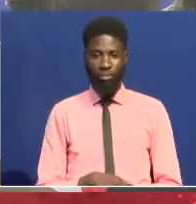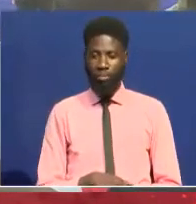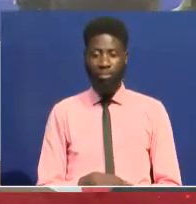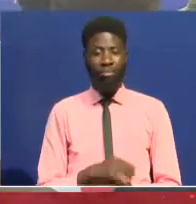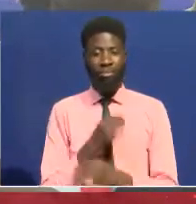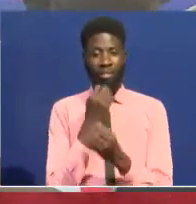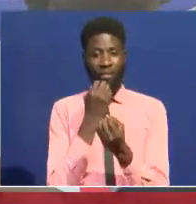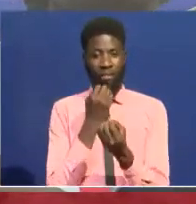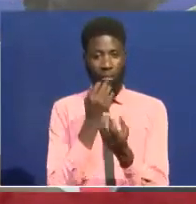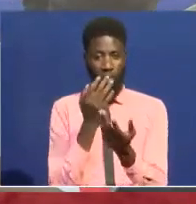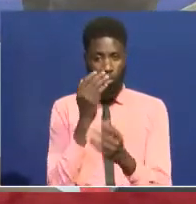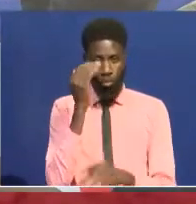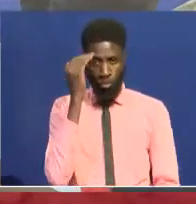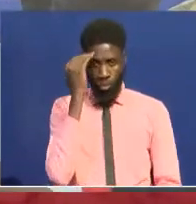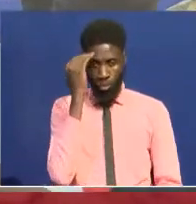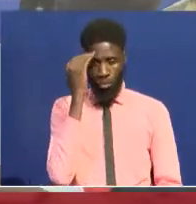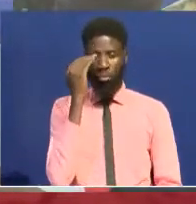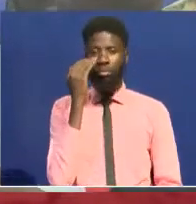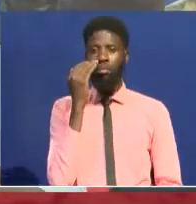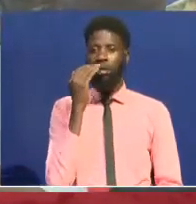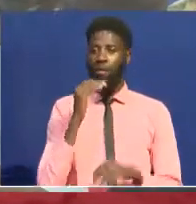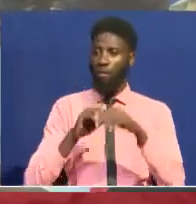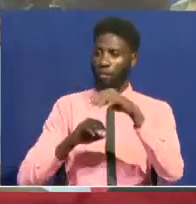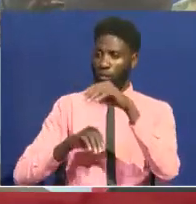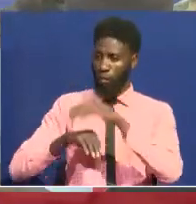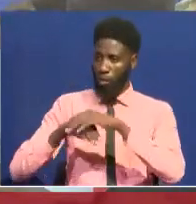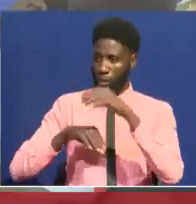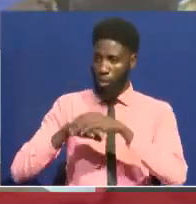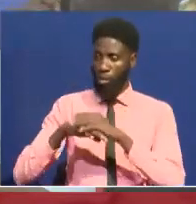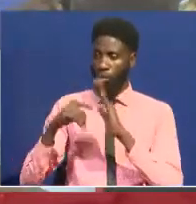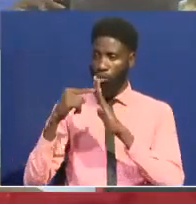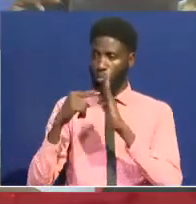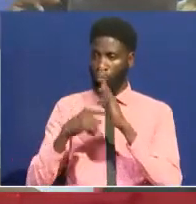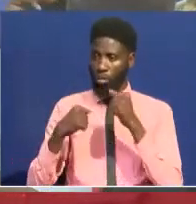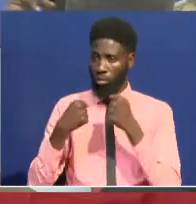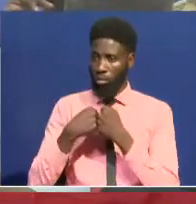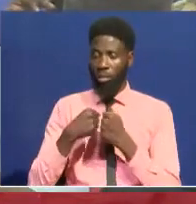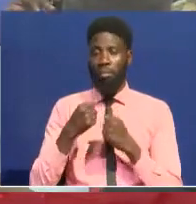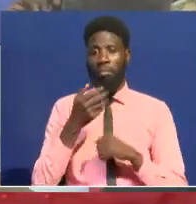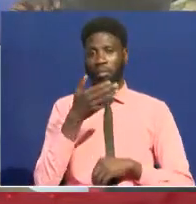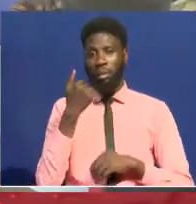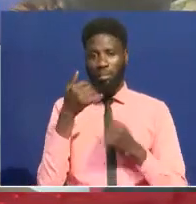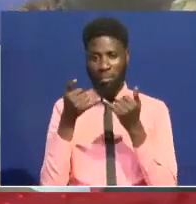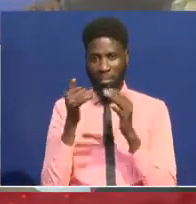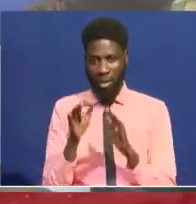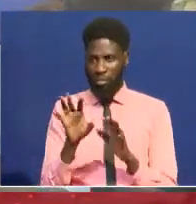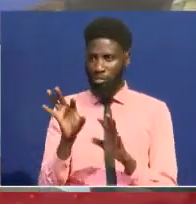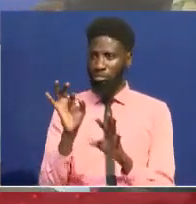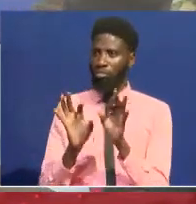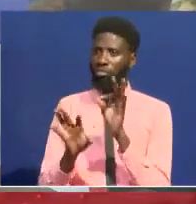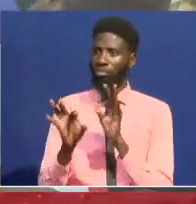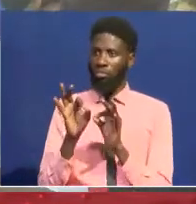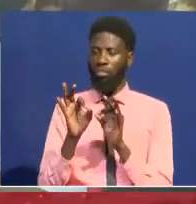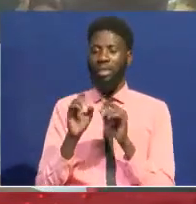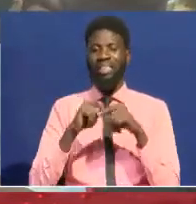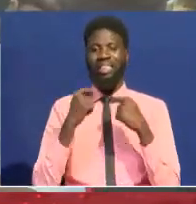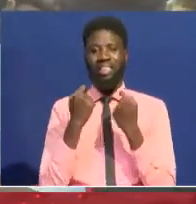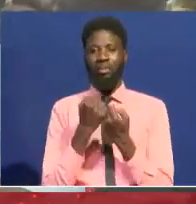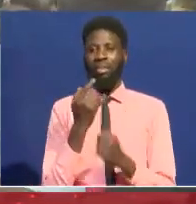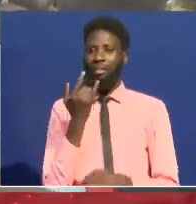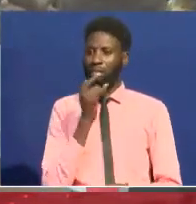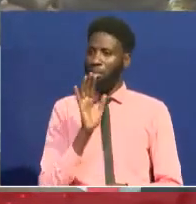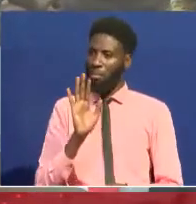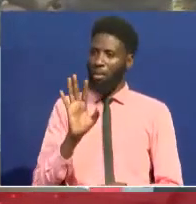For your information, out of the tournament, the football tournament that we ran here, we identified the best players who can constitute a football team for